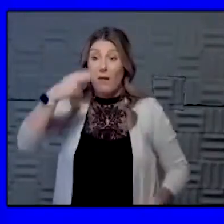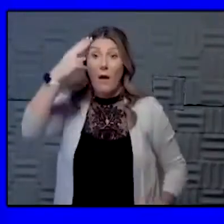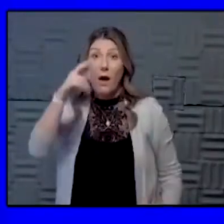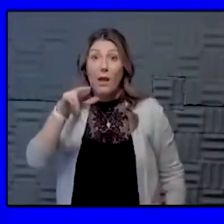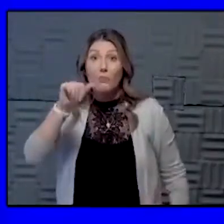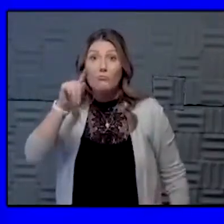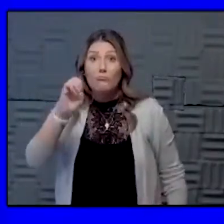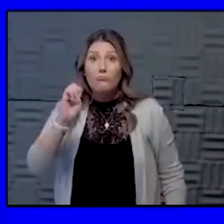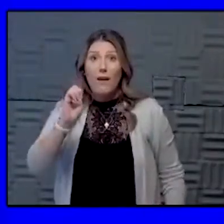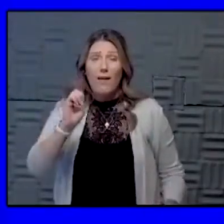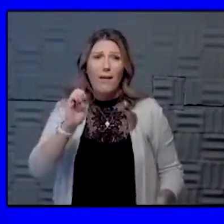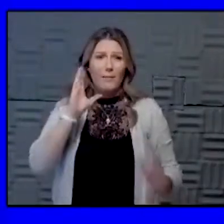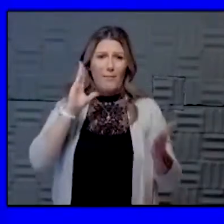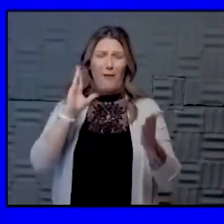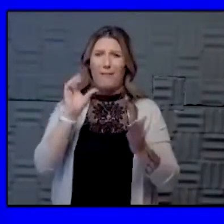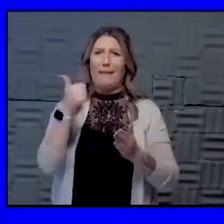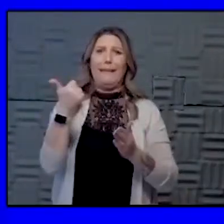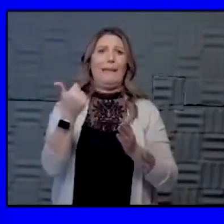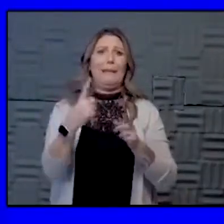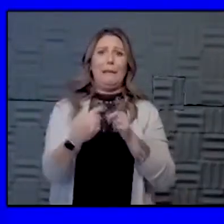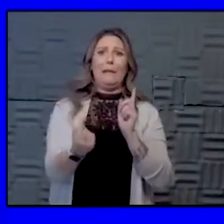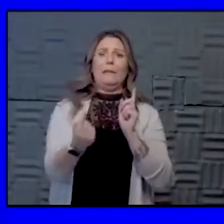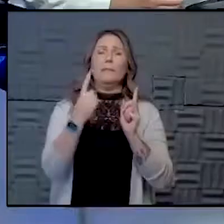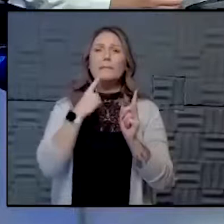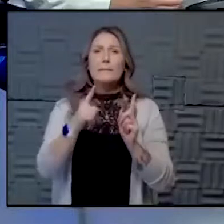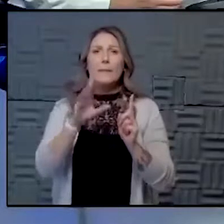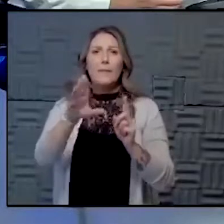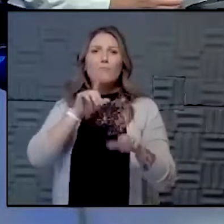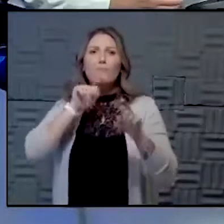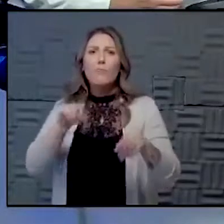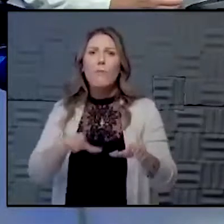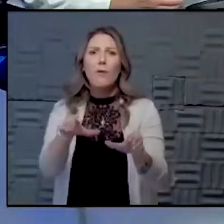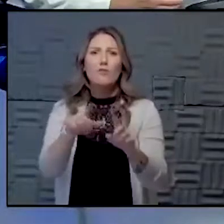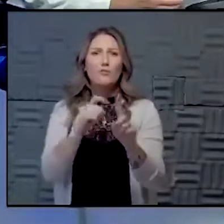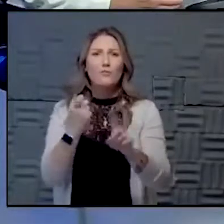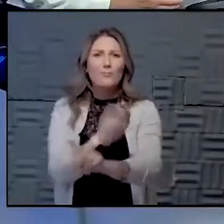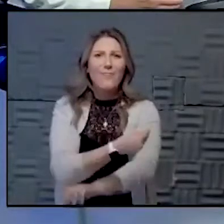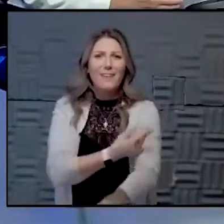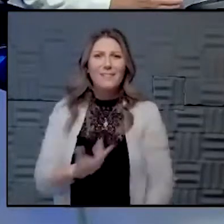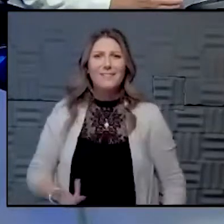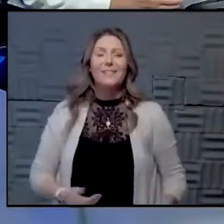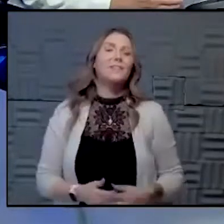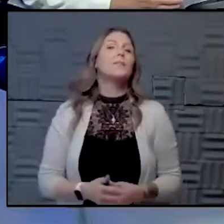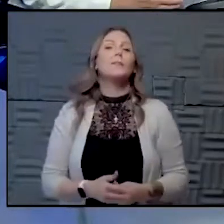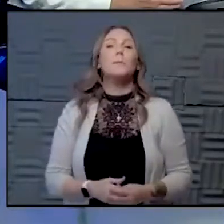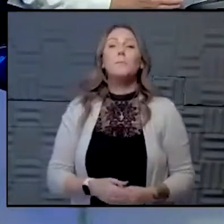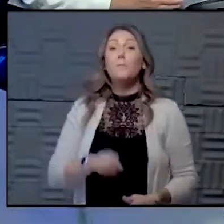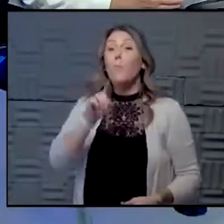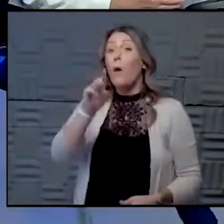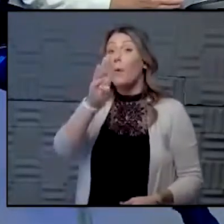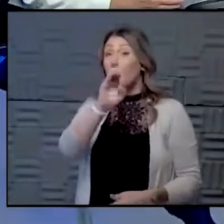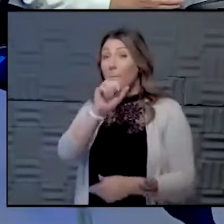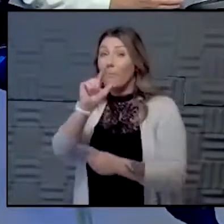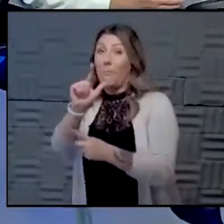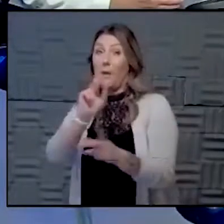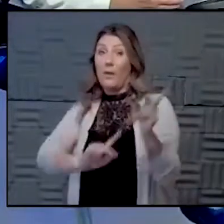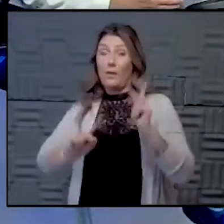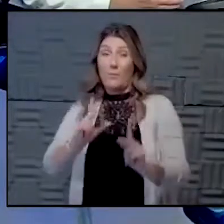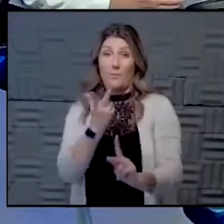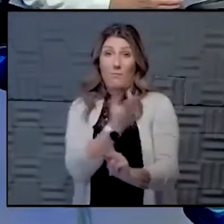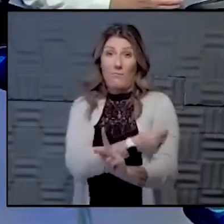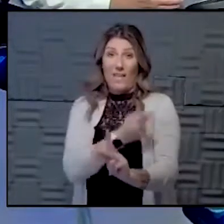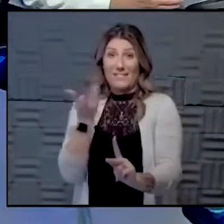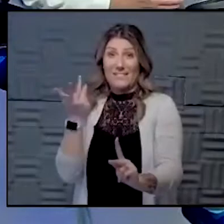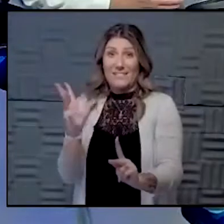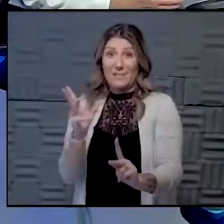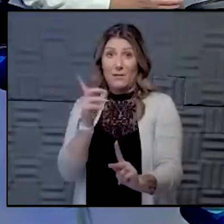the adverse events that we've seen that are reported from the vaccines. So, a billion people have been vaccinated. They're